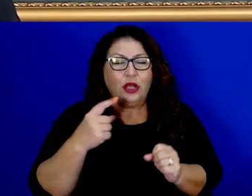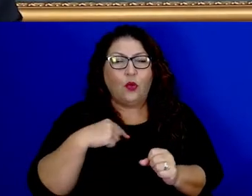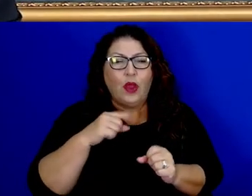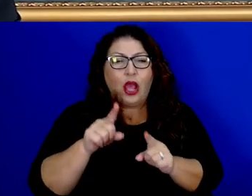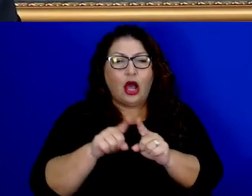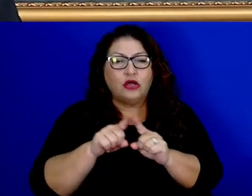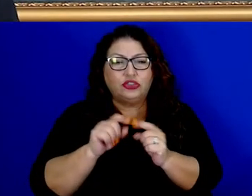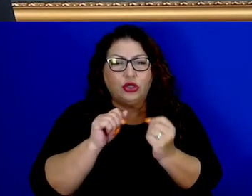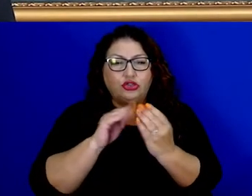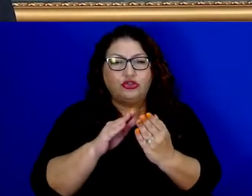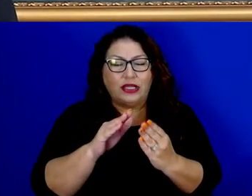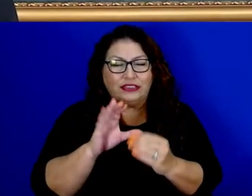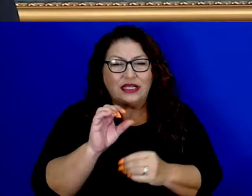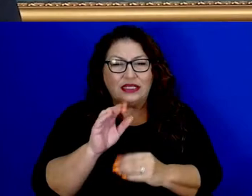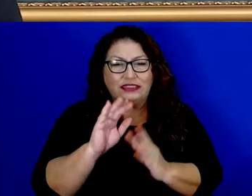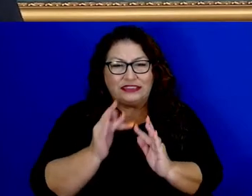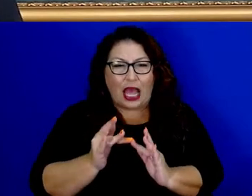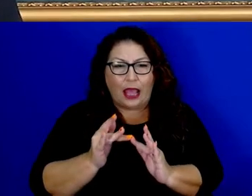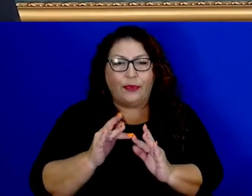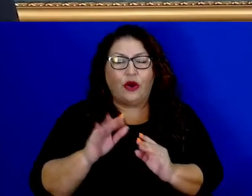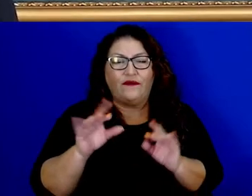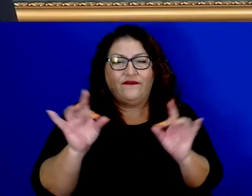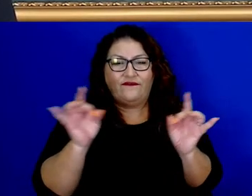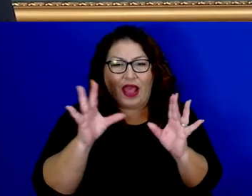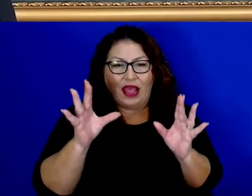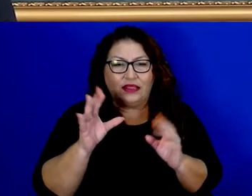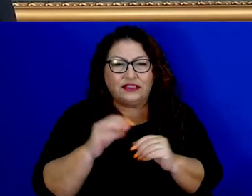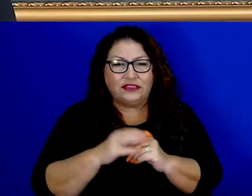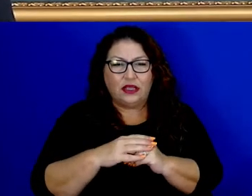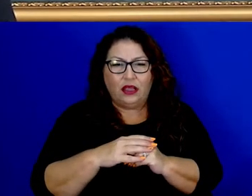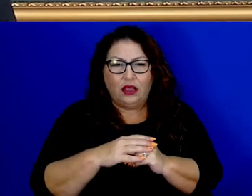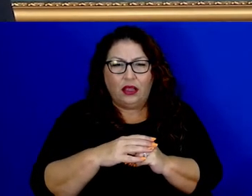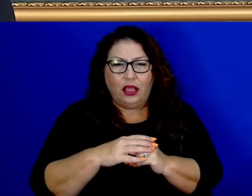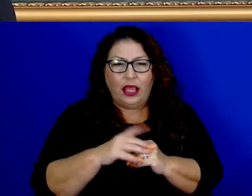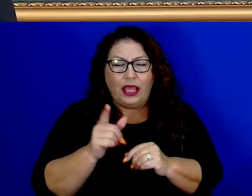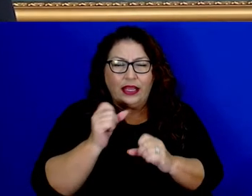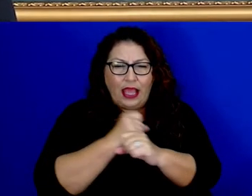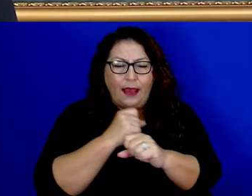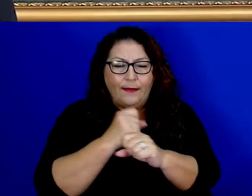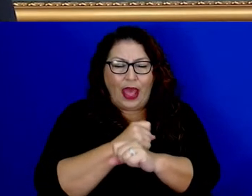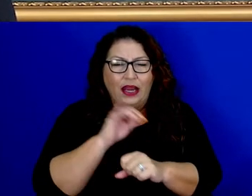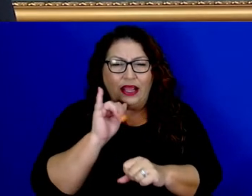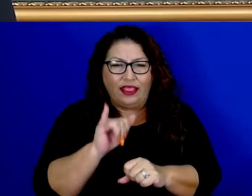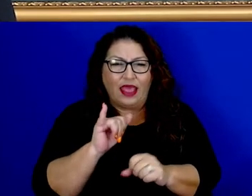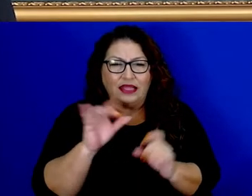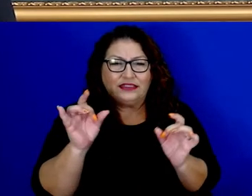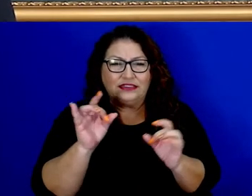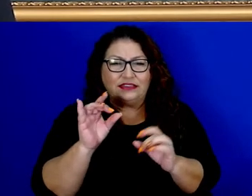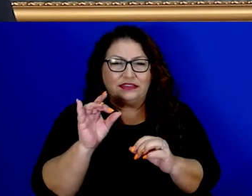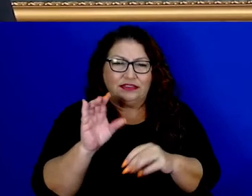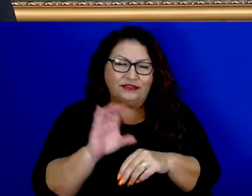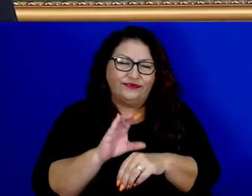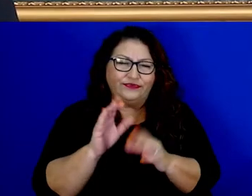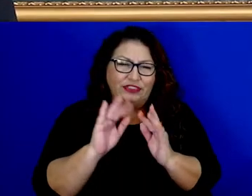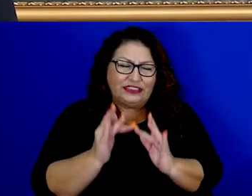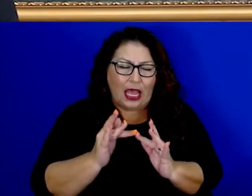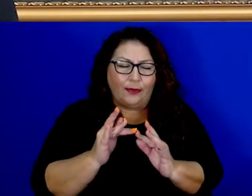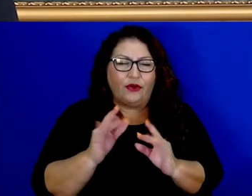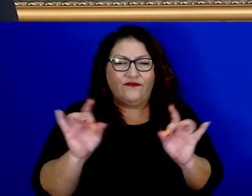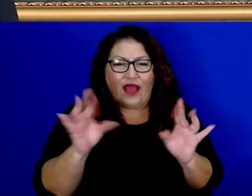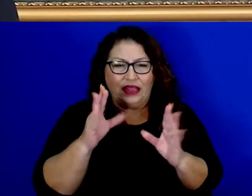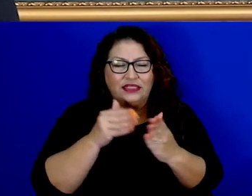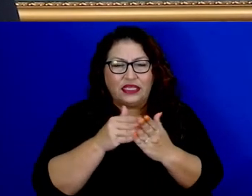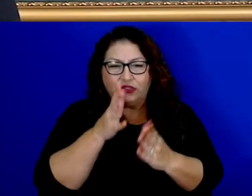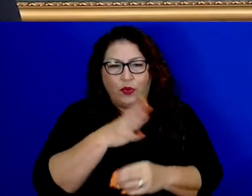violence at a high-level webinar on combating cyber violence against women and girls. The webinar